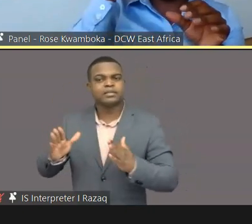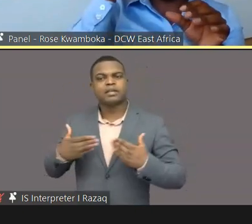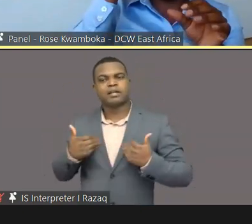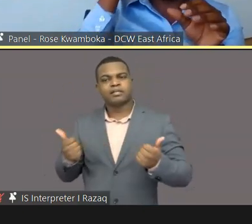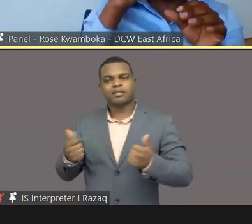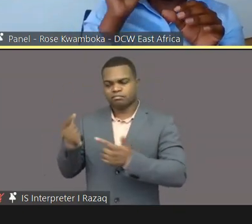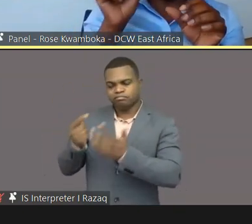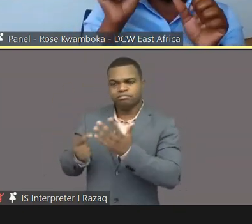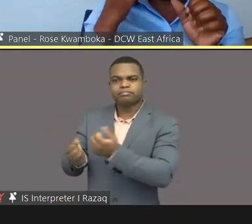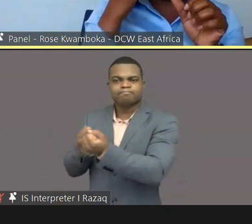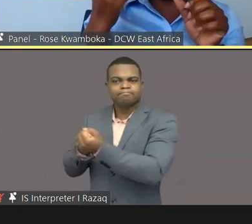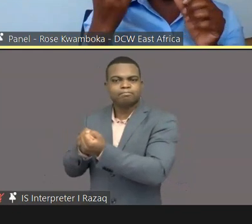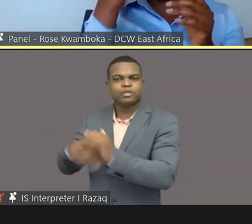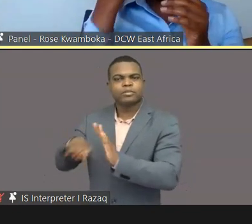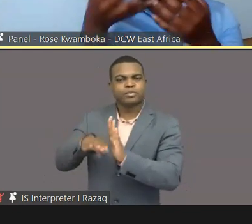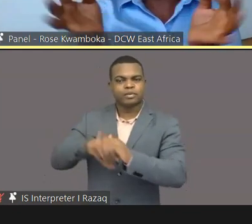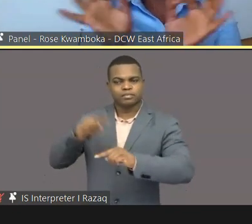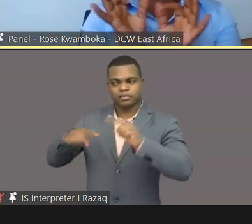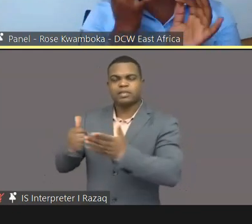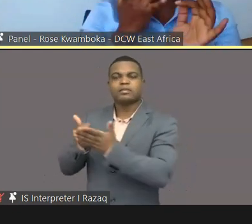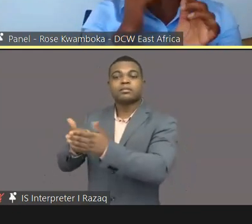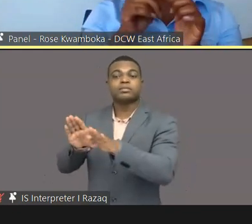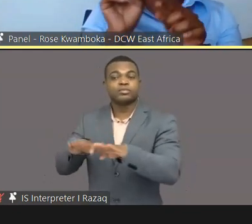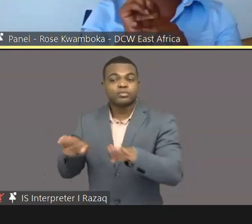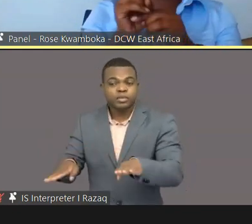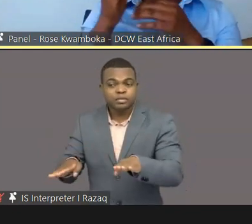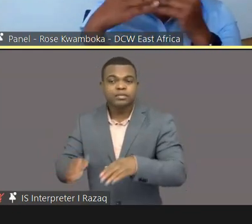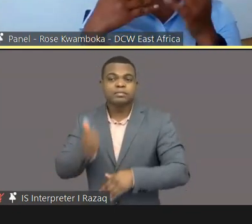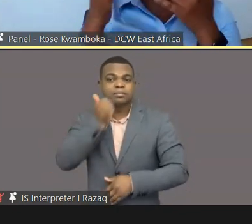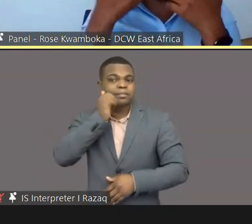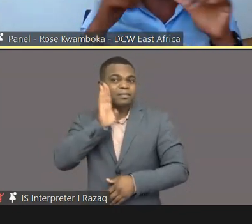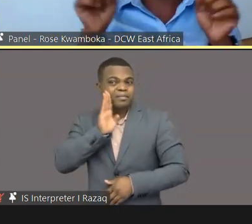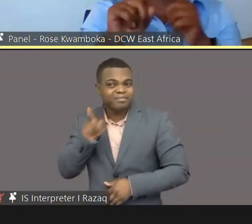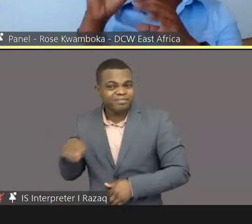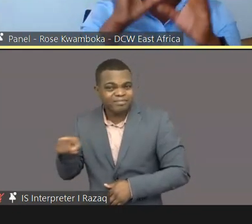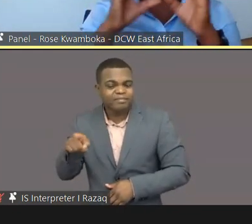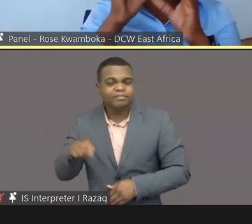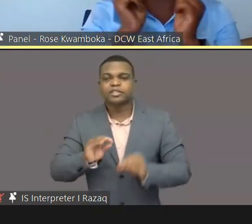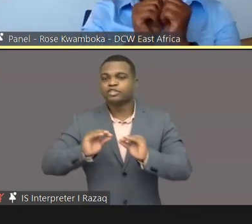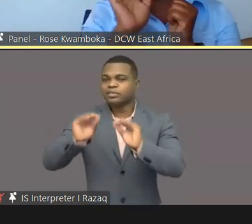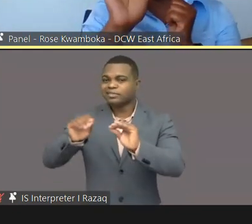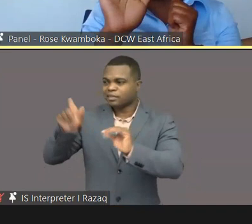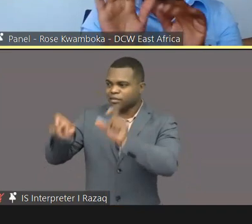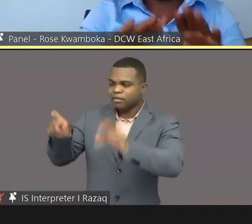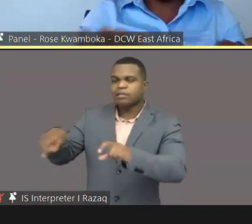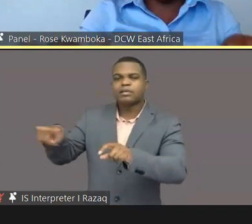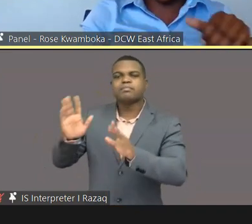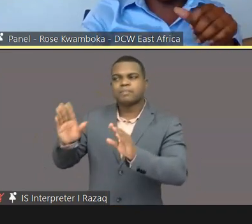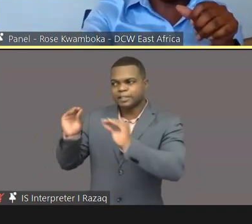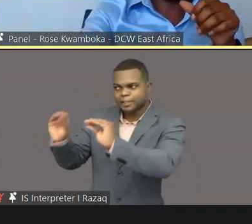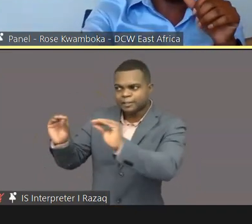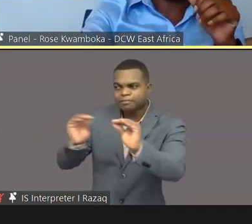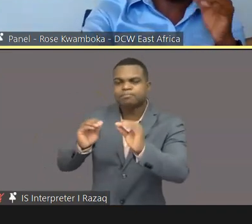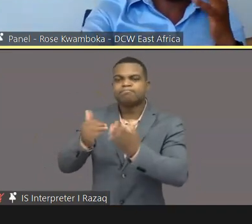With that in mind, you can see why families prefer to use sign language to communicate with